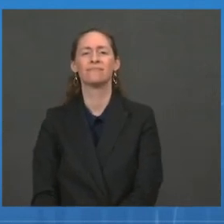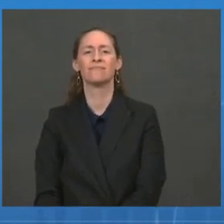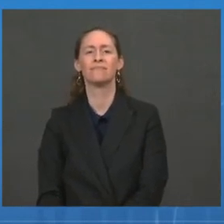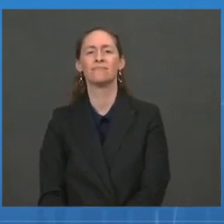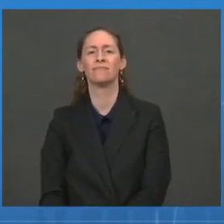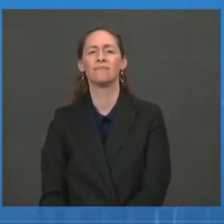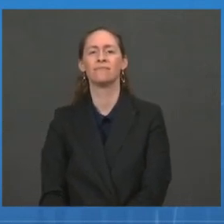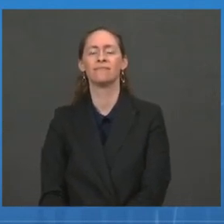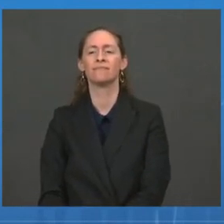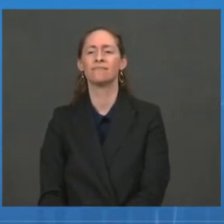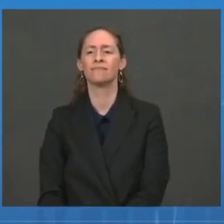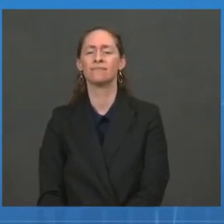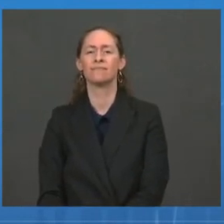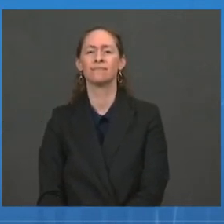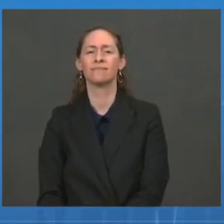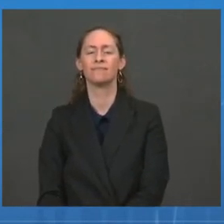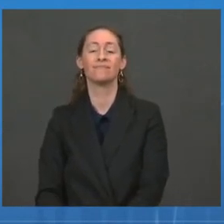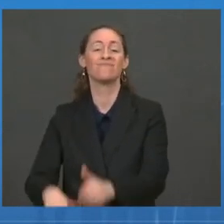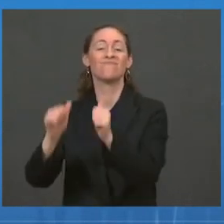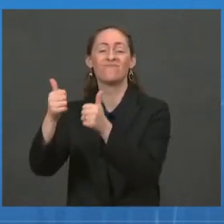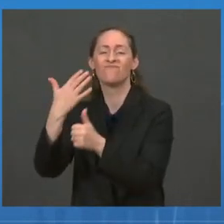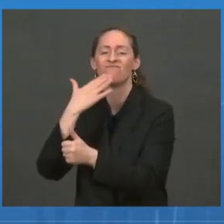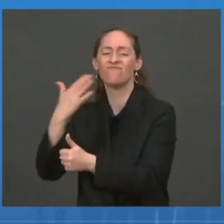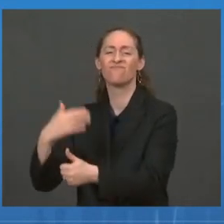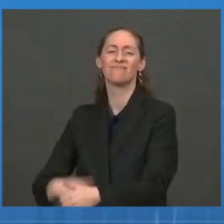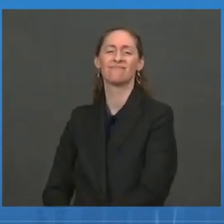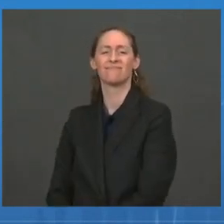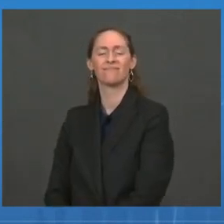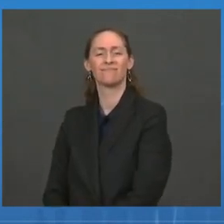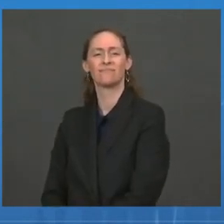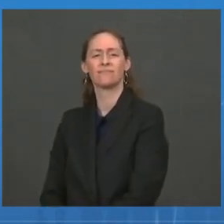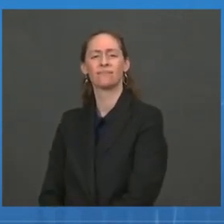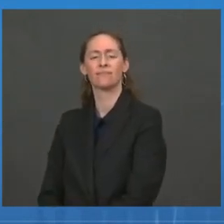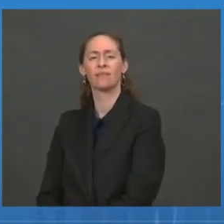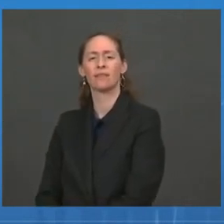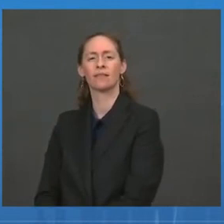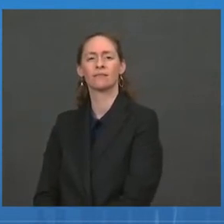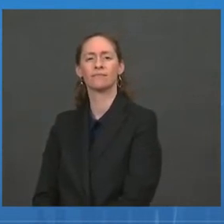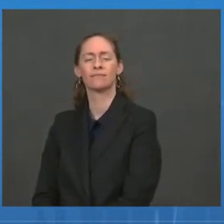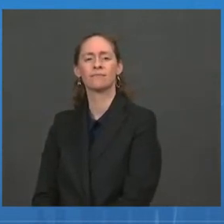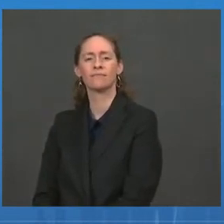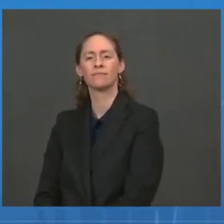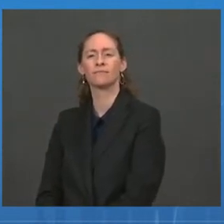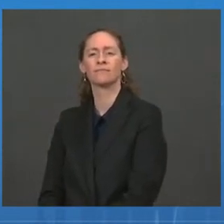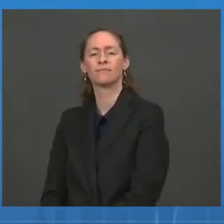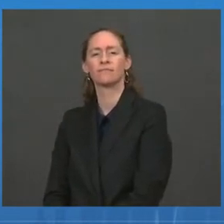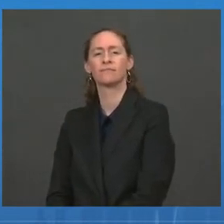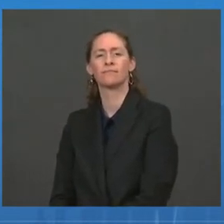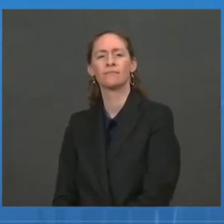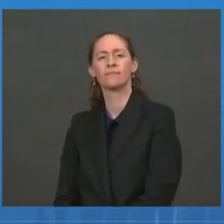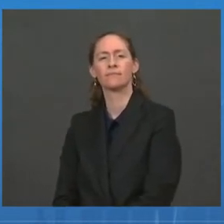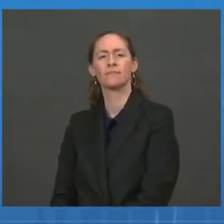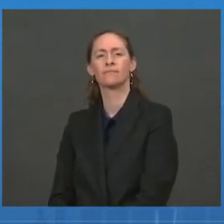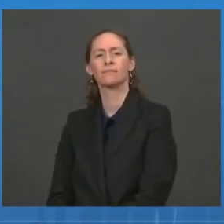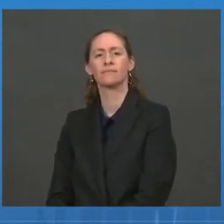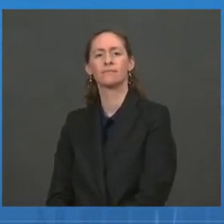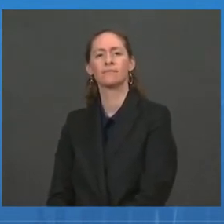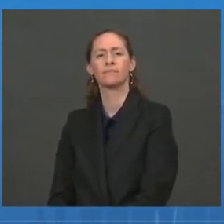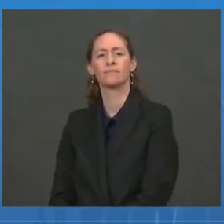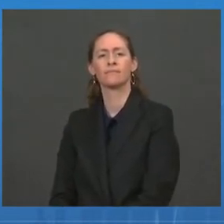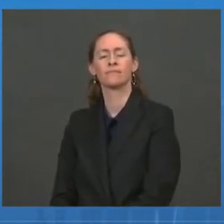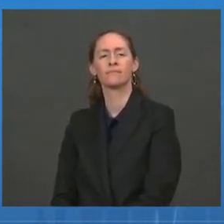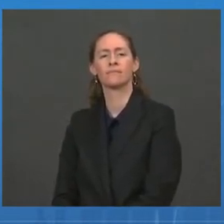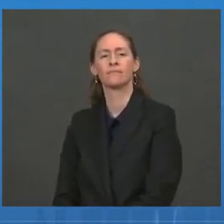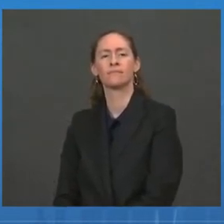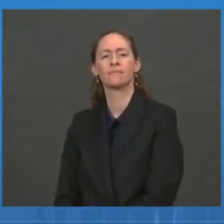thank you kindly uh dr poutry can you address the question of severity of disease from the cases that we know it's